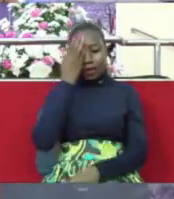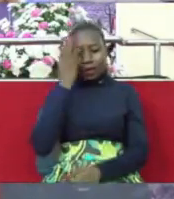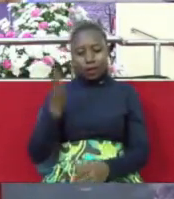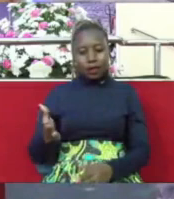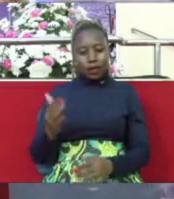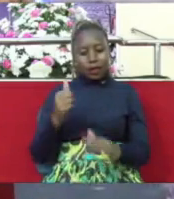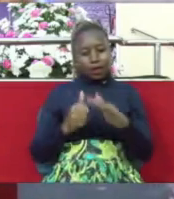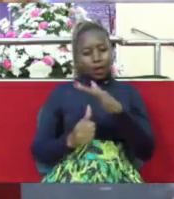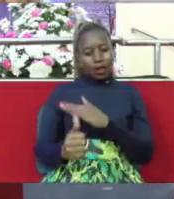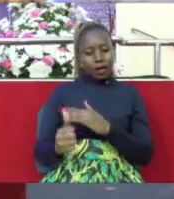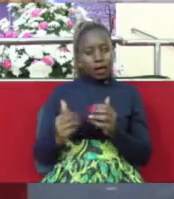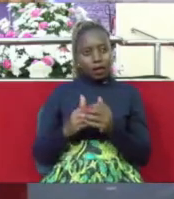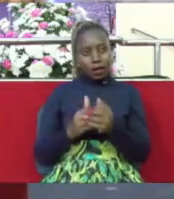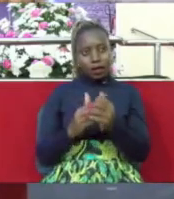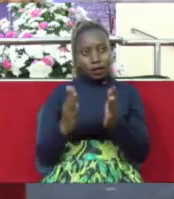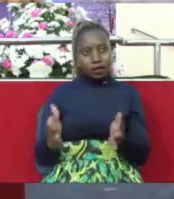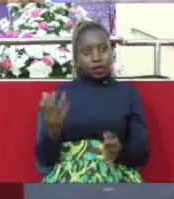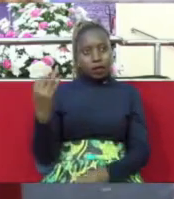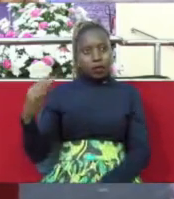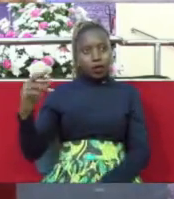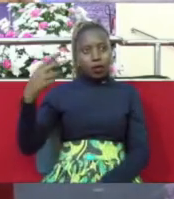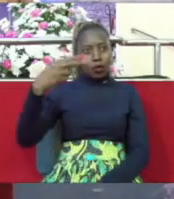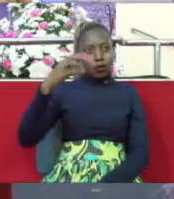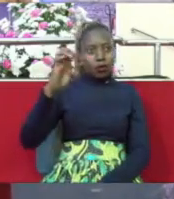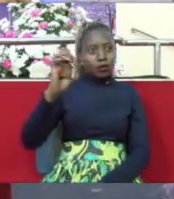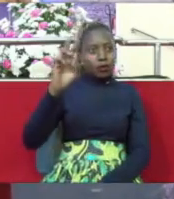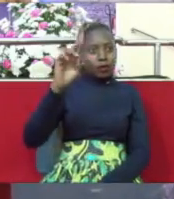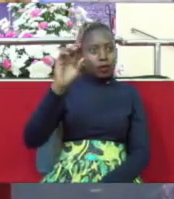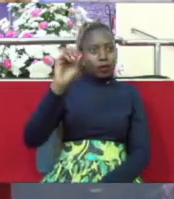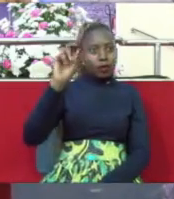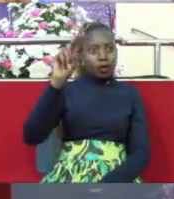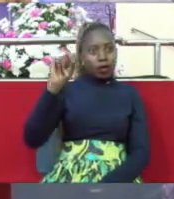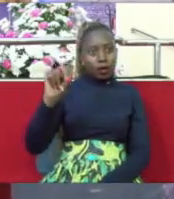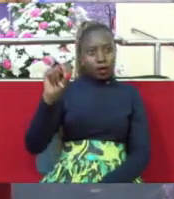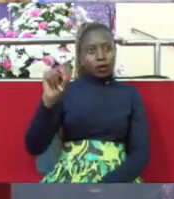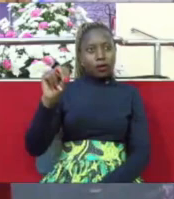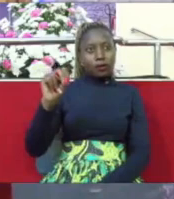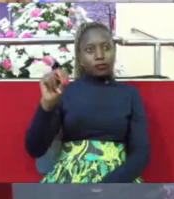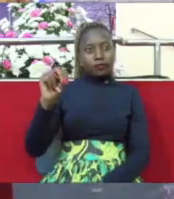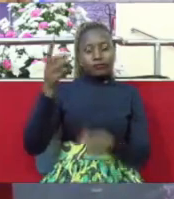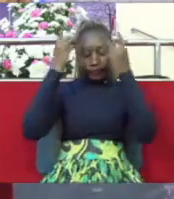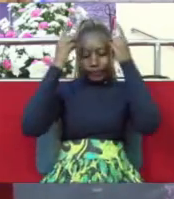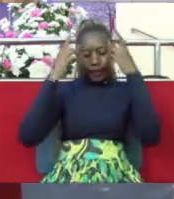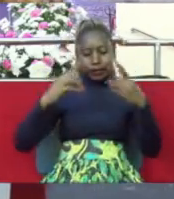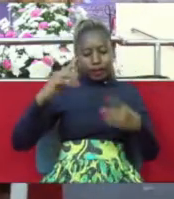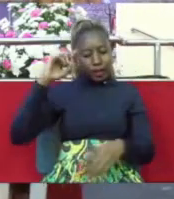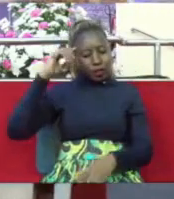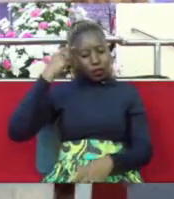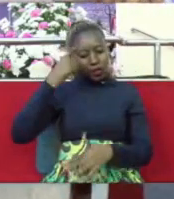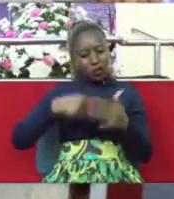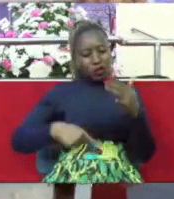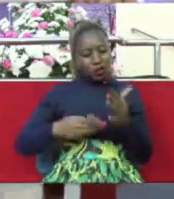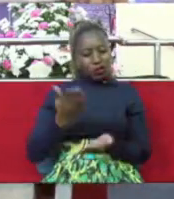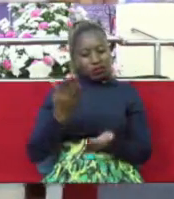of one priest whose name was Aaron. Na lakini Waisraeli kwa kiongozi mmoja ambaye alikuwa anaitwa Aaron. Decided to think that Moses might have gone